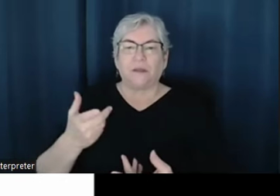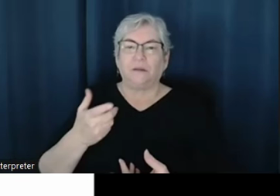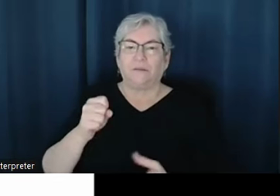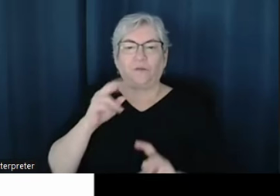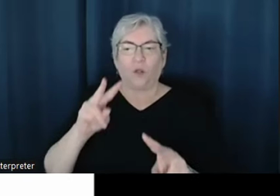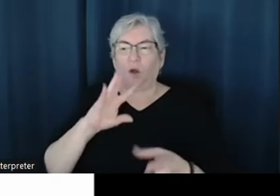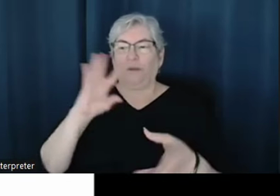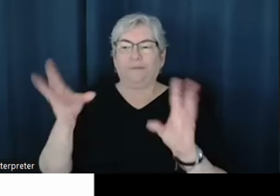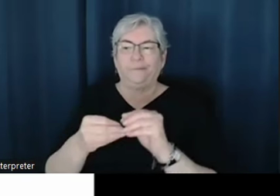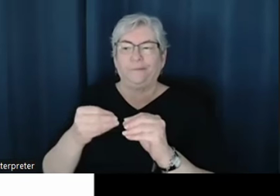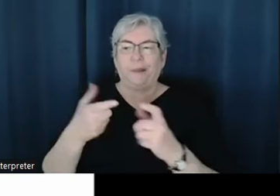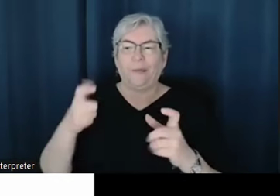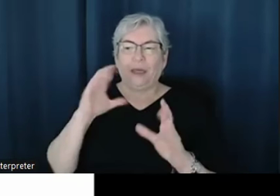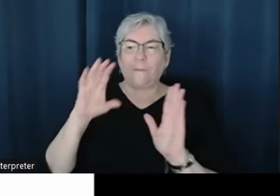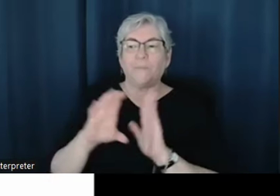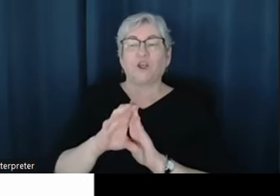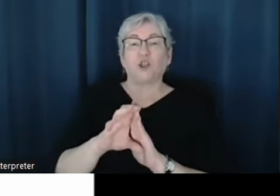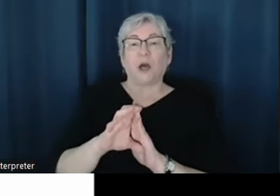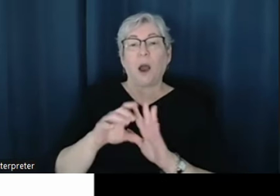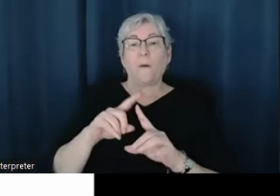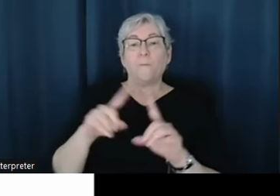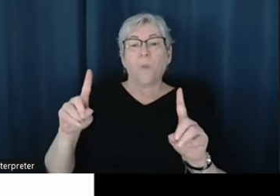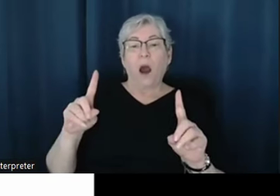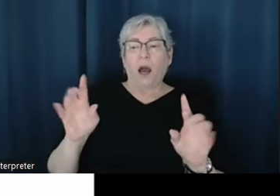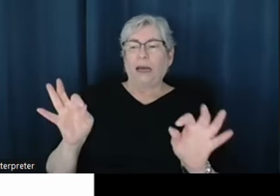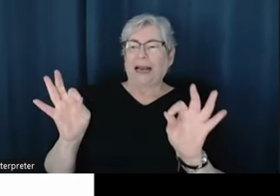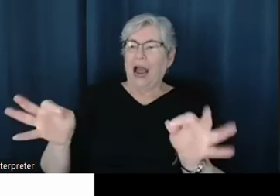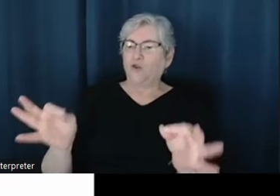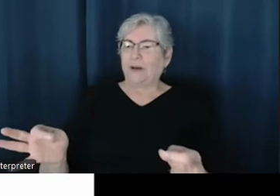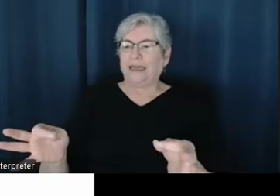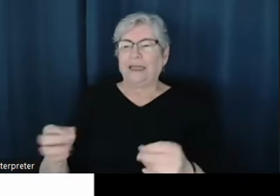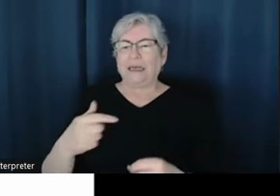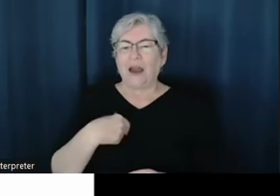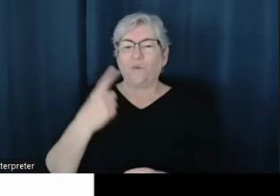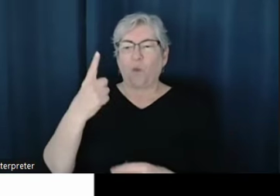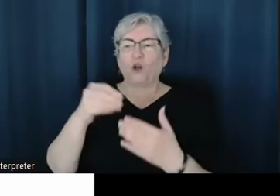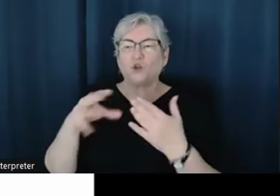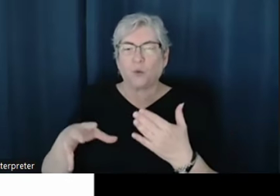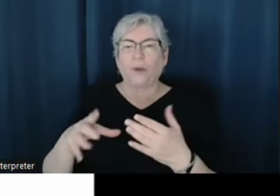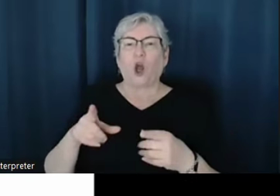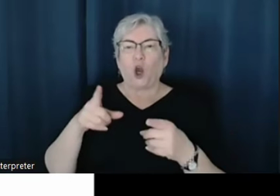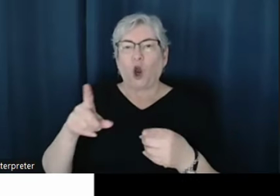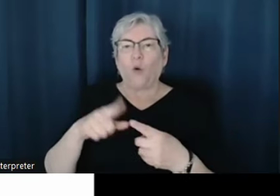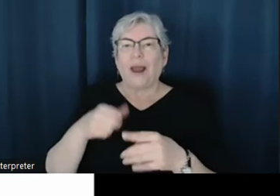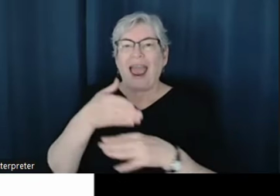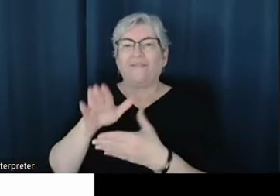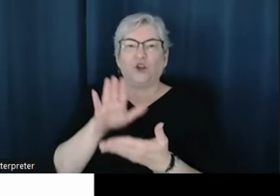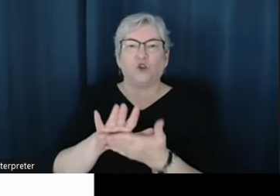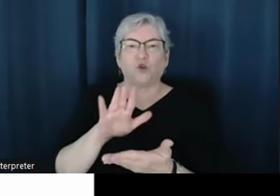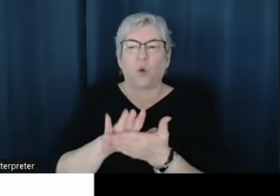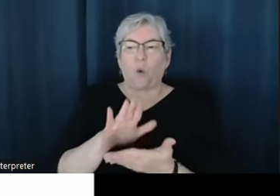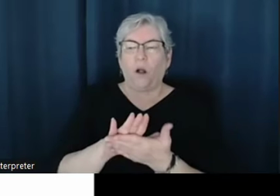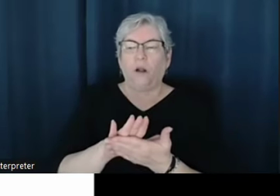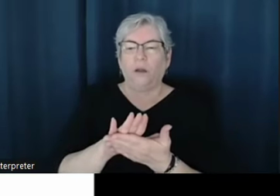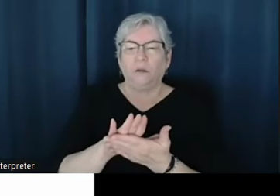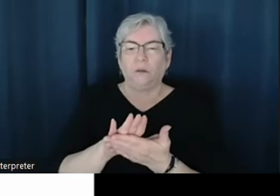total picture. But concretely, I have a student that is going to be going to an after-school